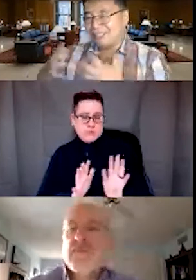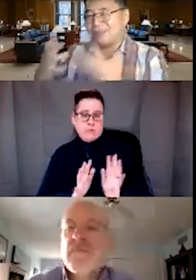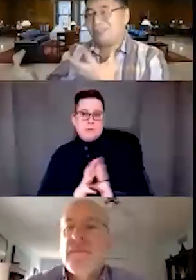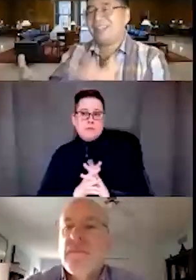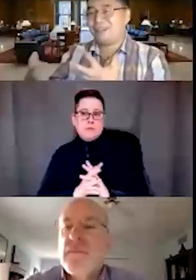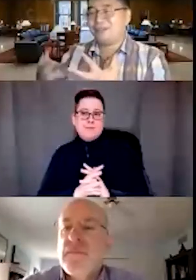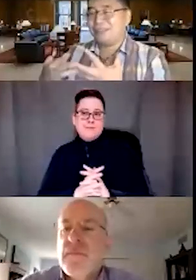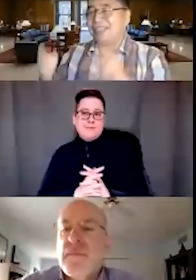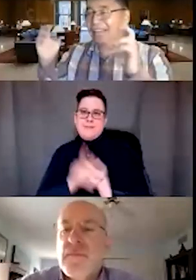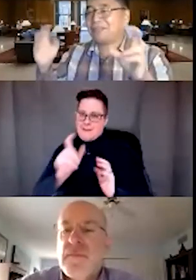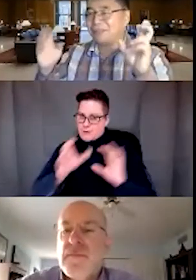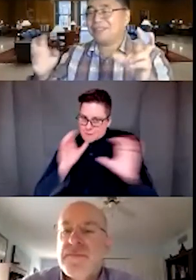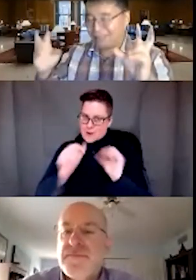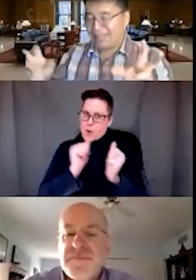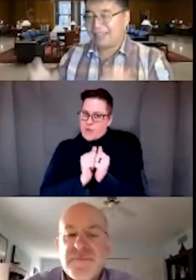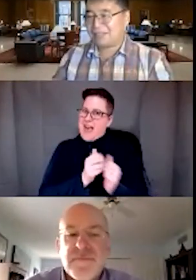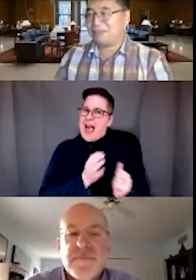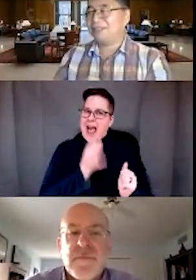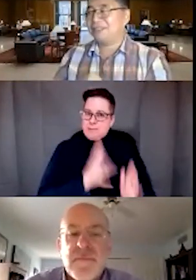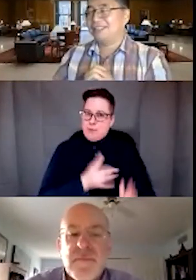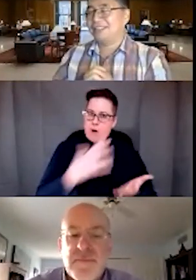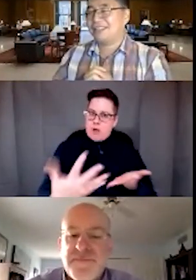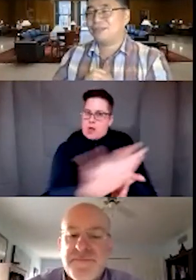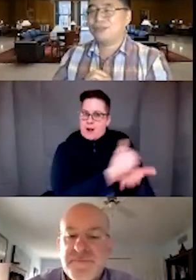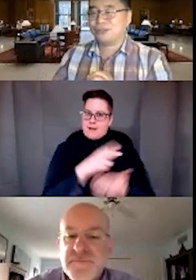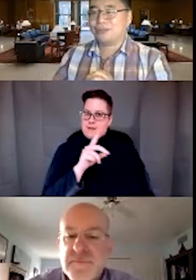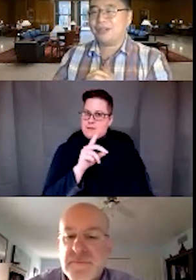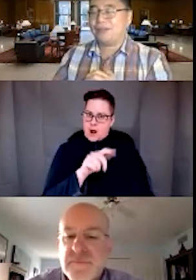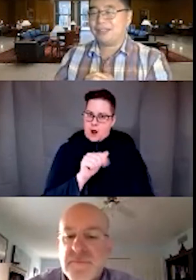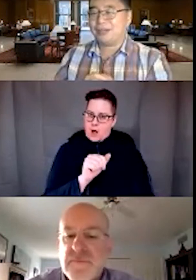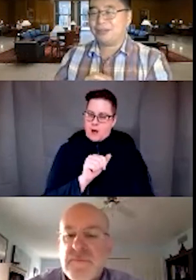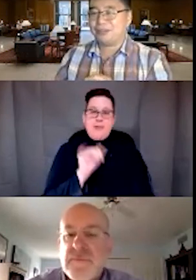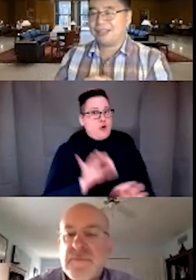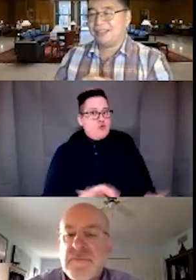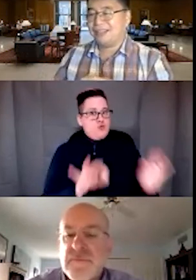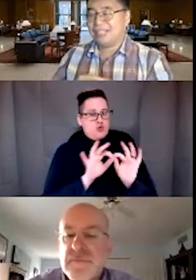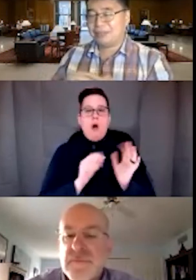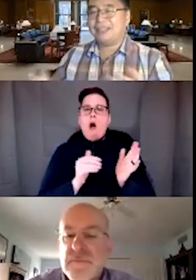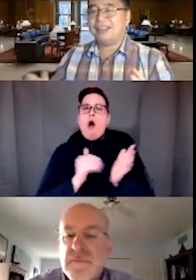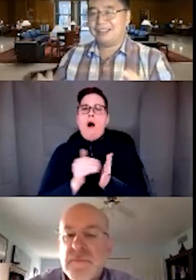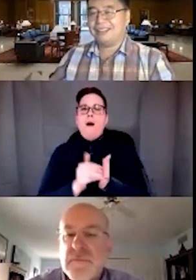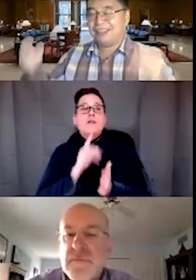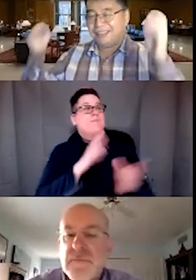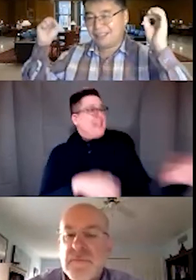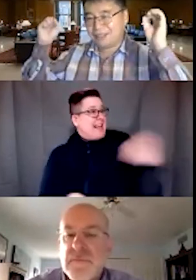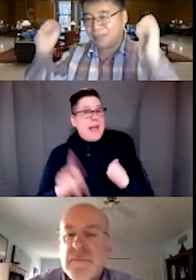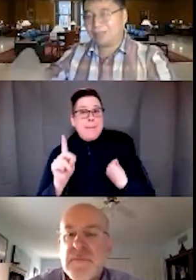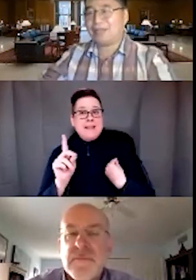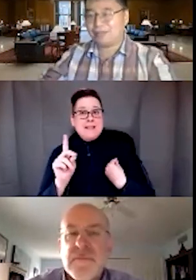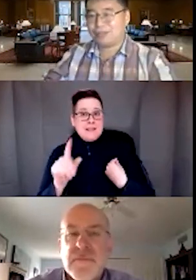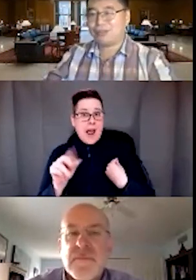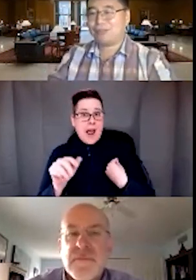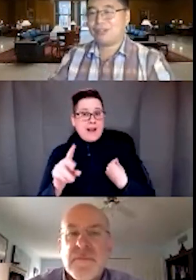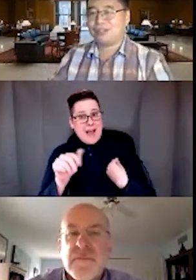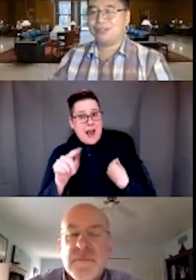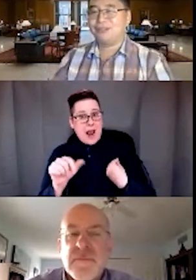it's this communication with the experts, the data experts, that's crucial, right? Oftentimes you say, give me the data, and they just plop down